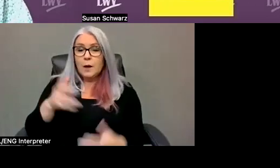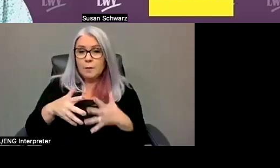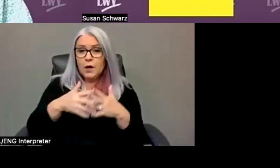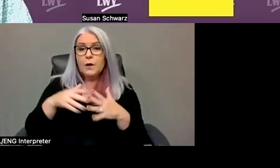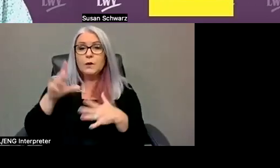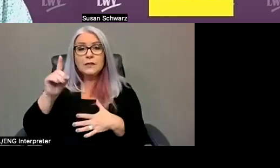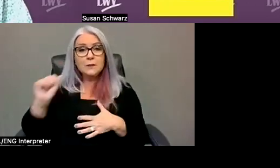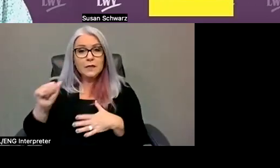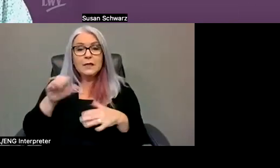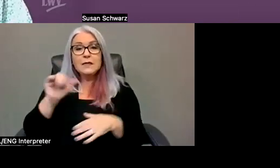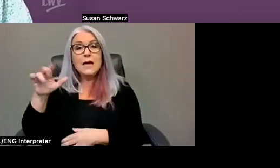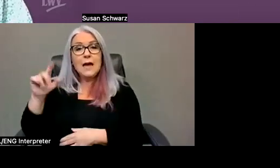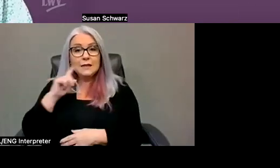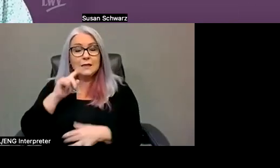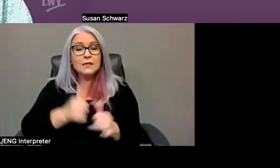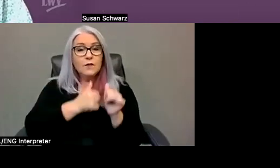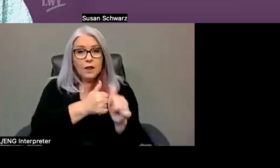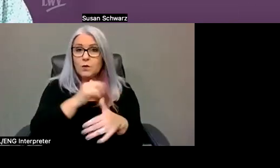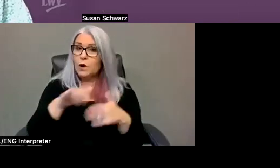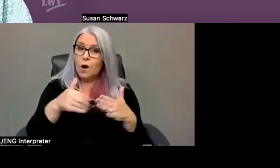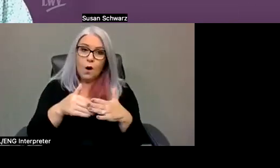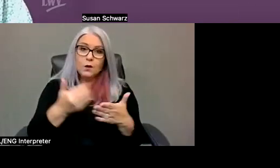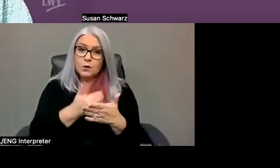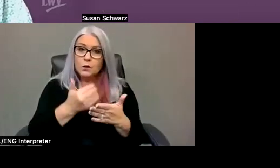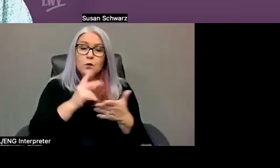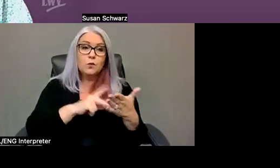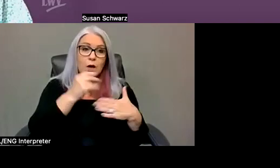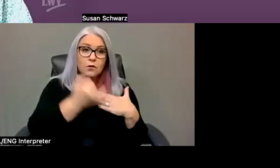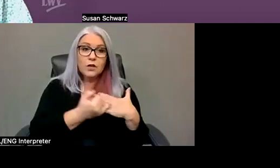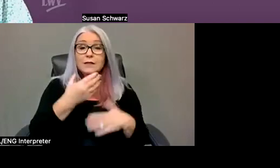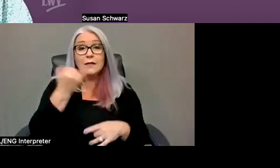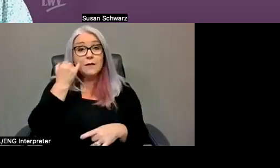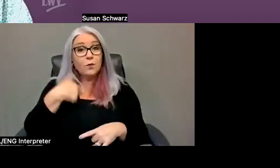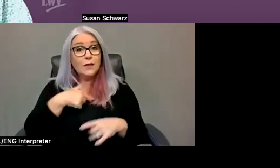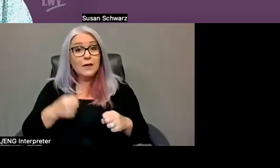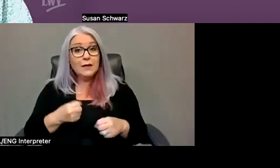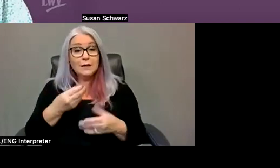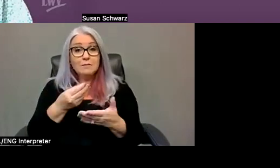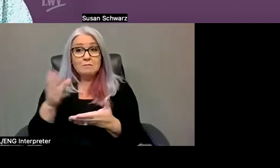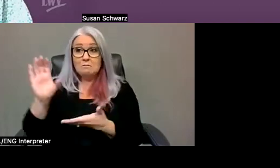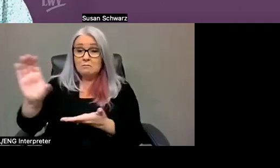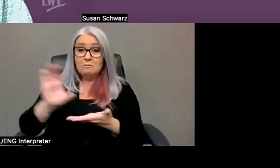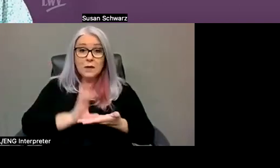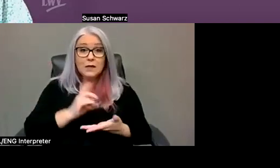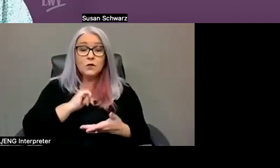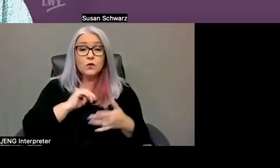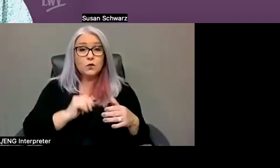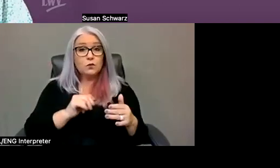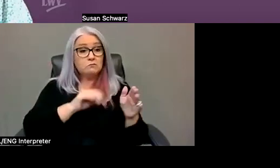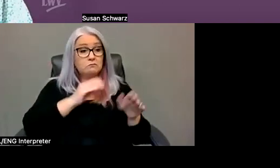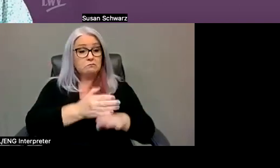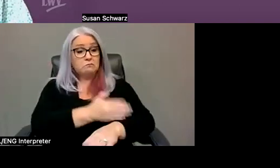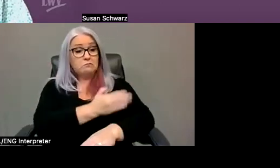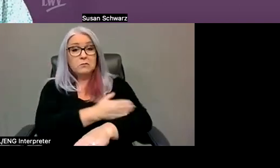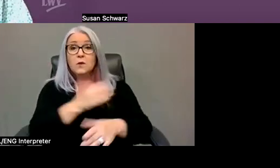is followed in all new projects. And if we can get funding to upgrade existing buildings,